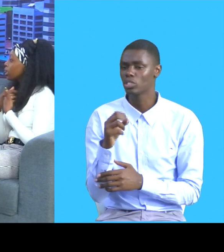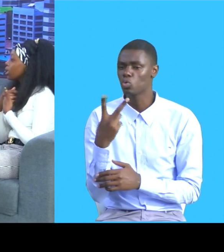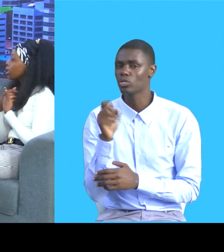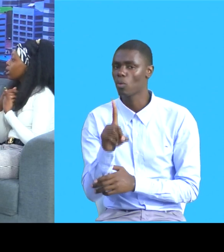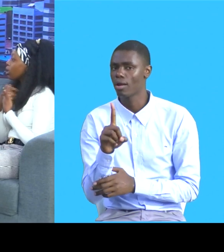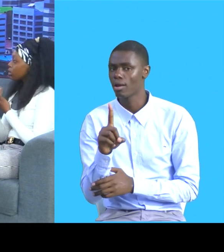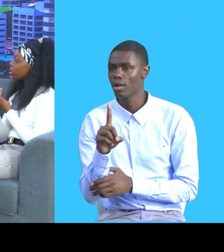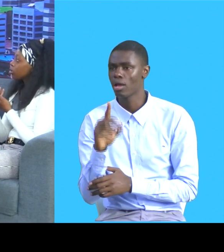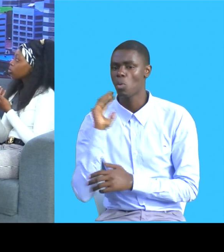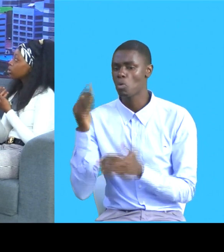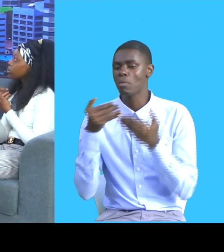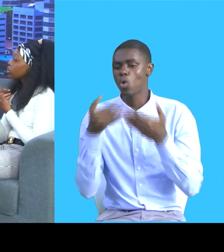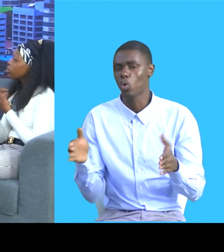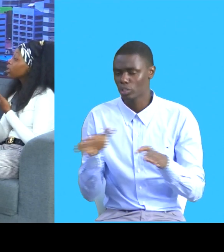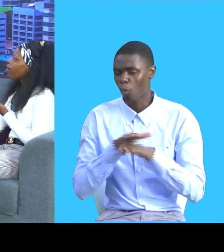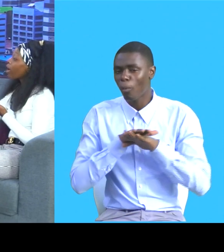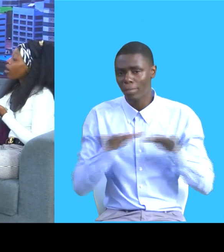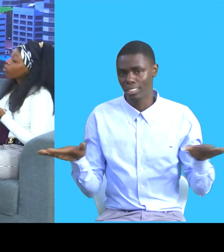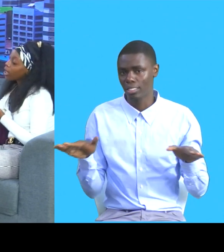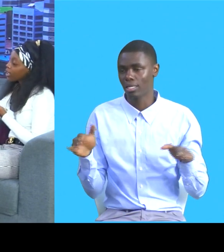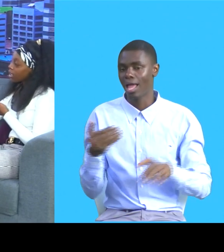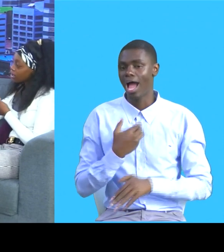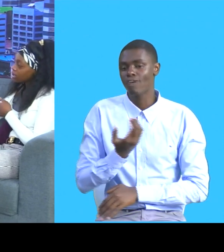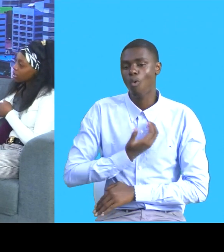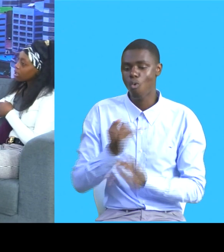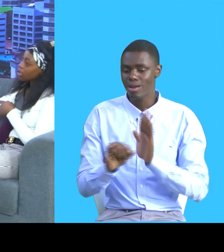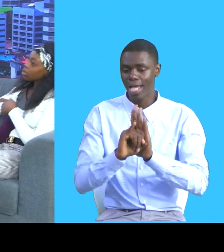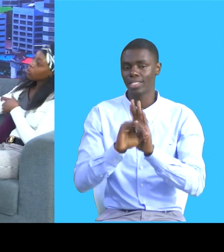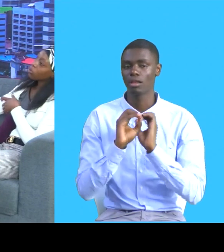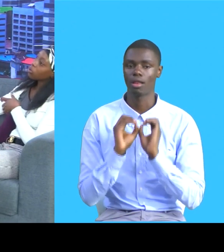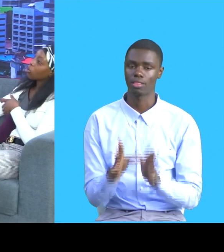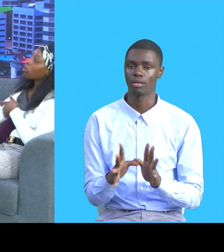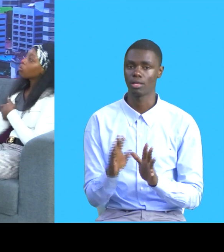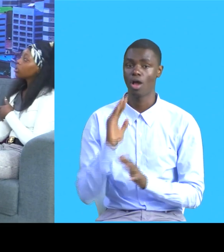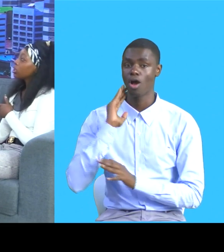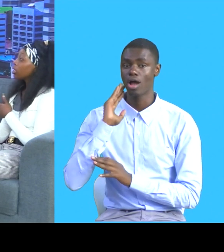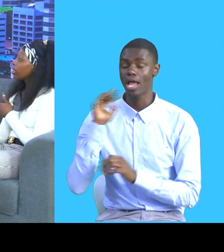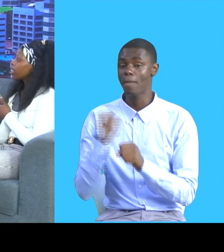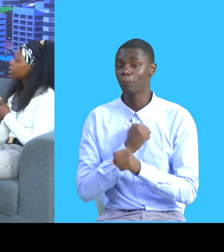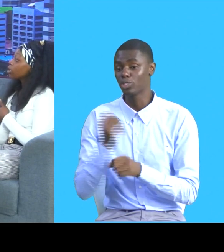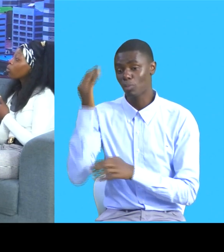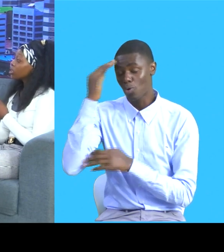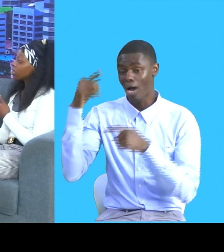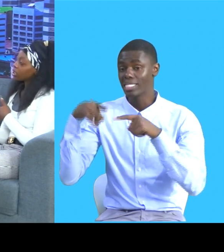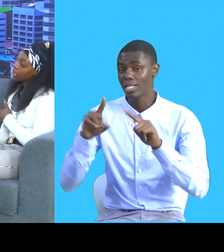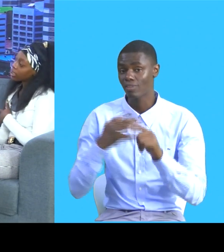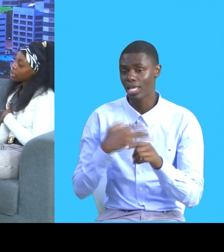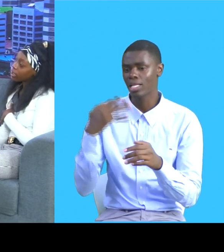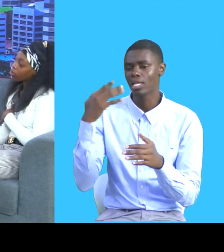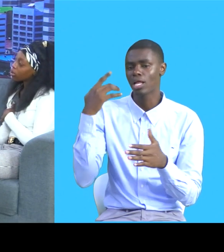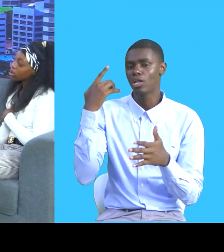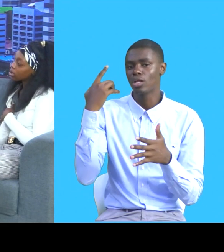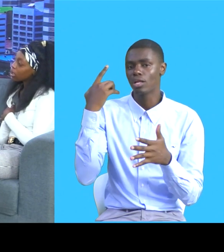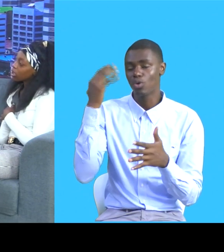be lost. She won't have her own identity. She won't know who she really is and what she really